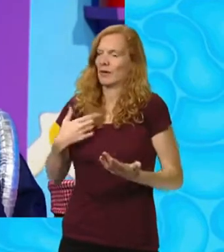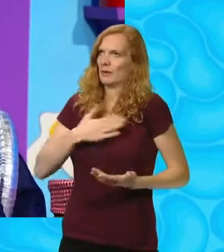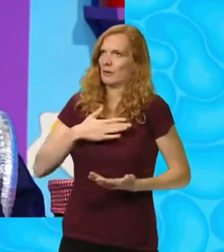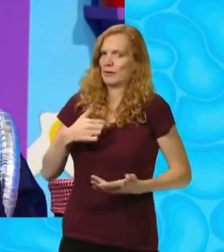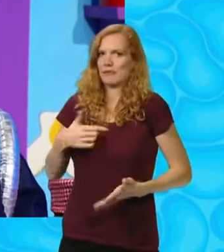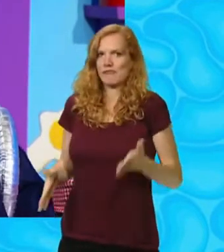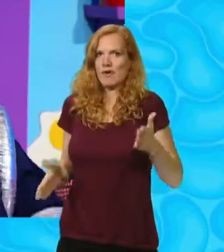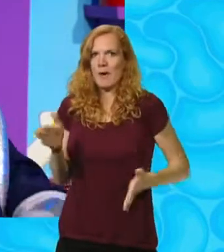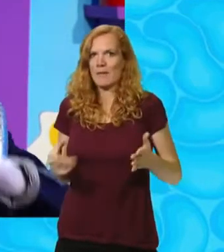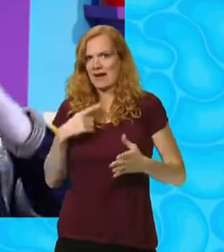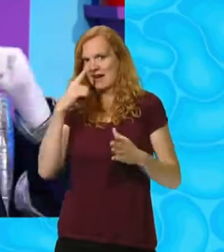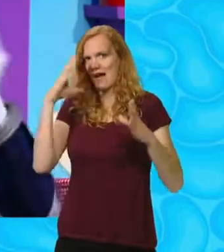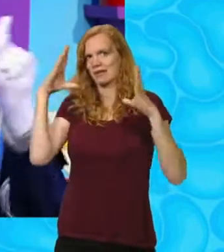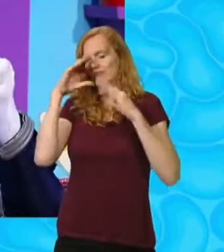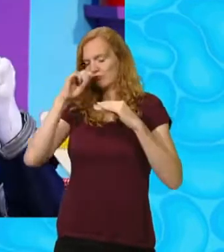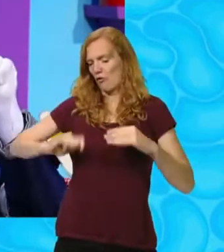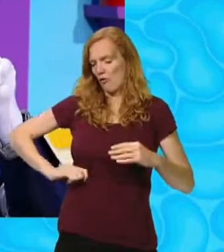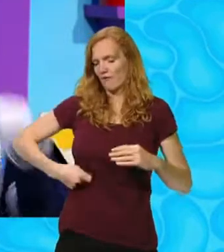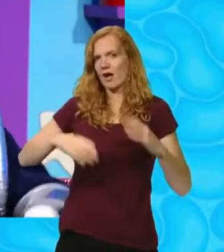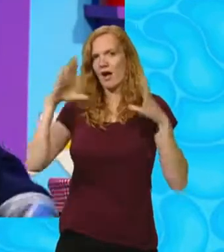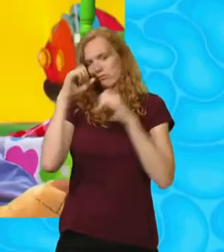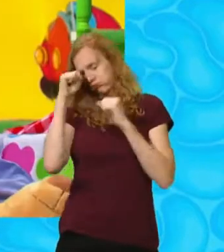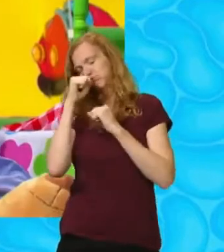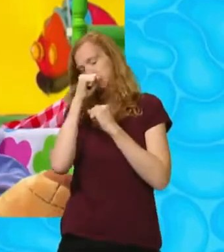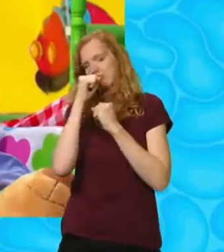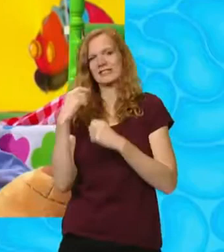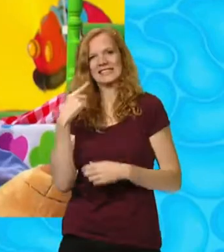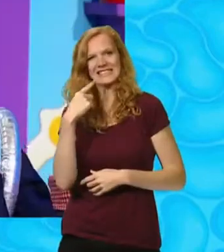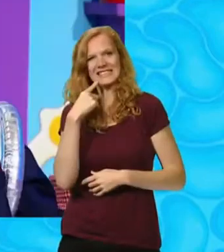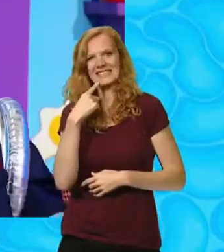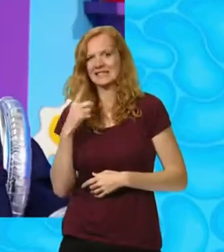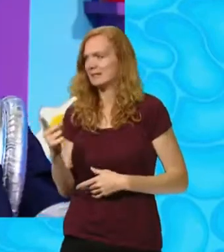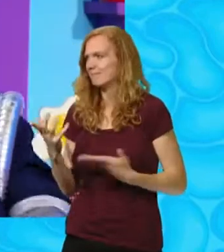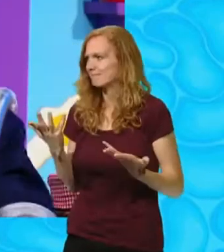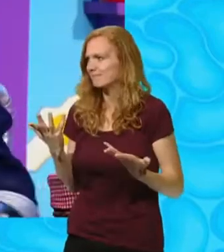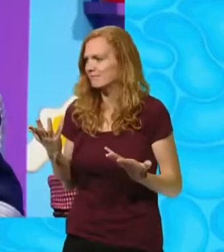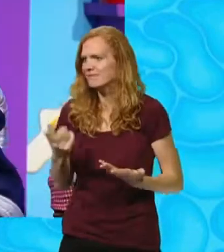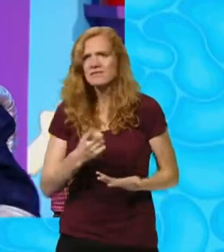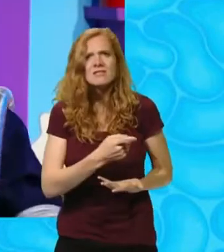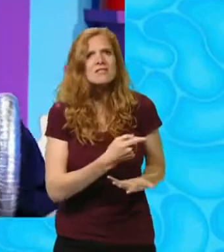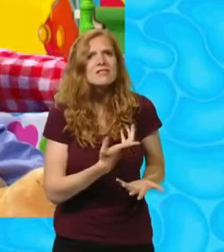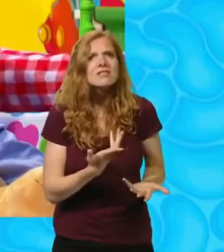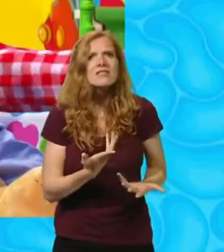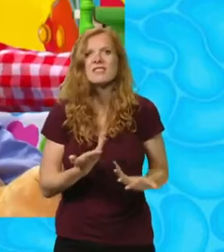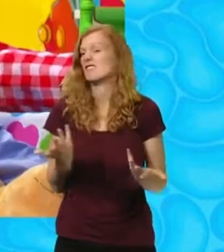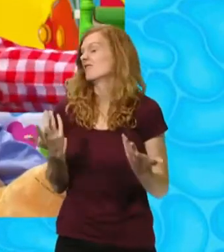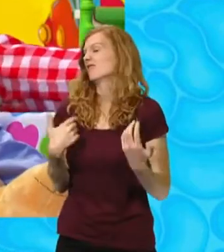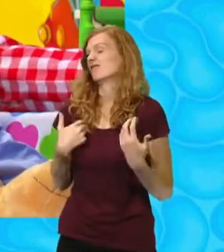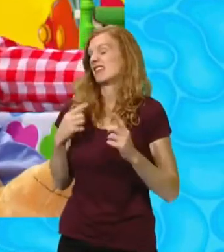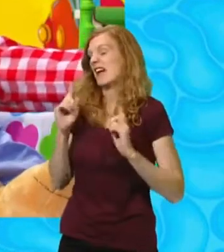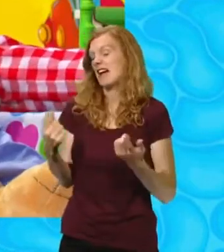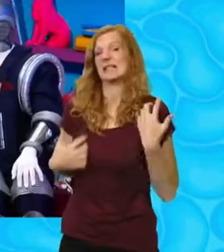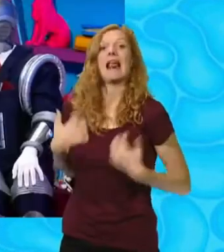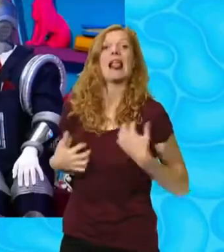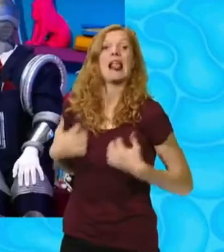all I need to do is power down and that's it. Simple. Well, why don't you then? I can't. I'm too excited. Oh, honestly, I